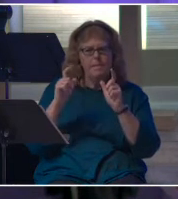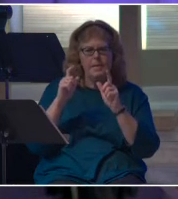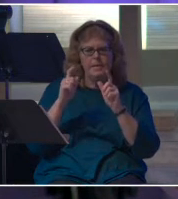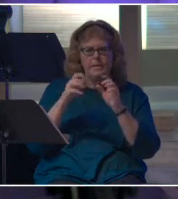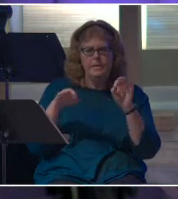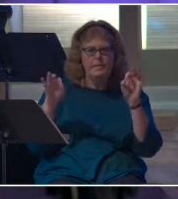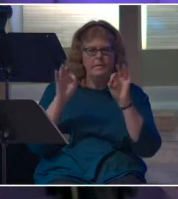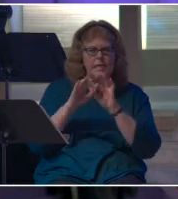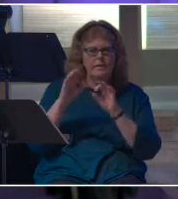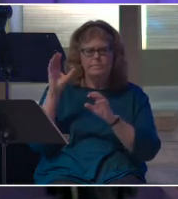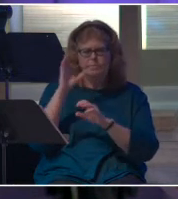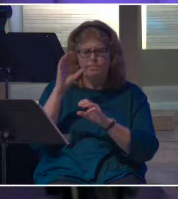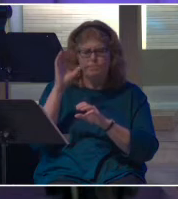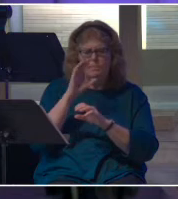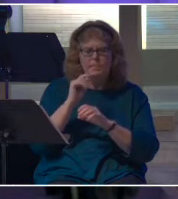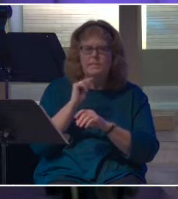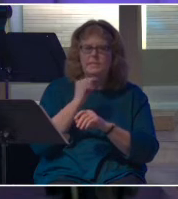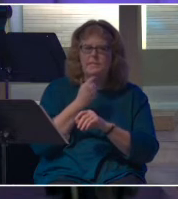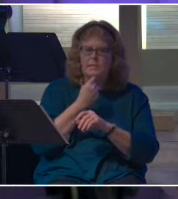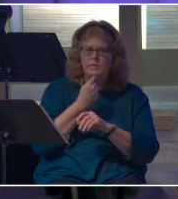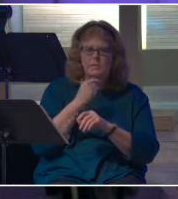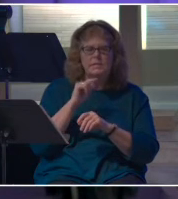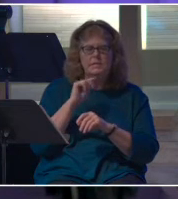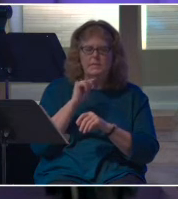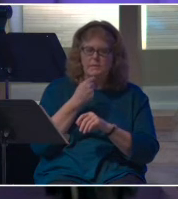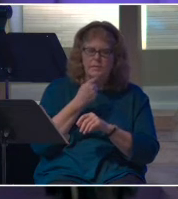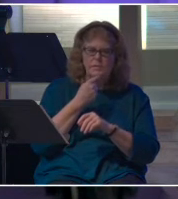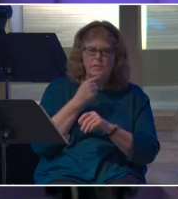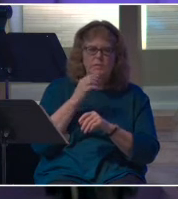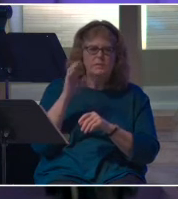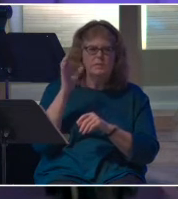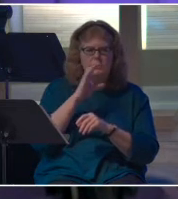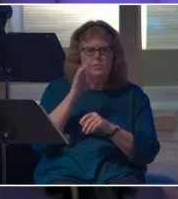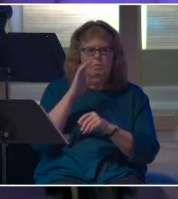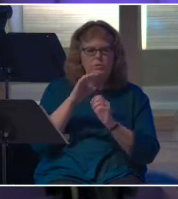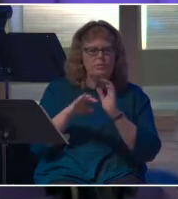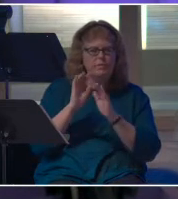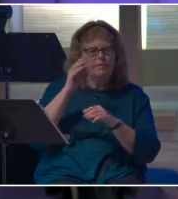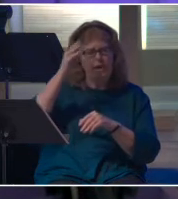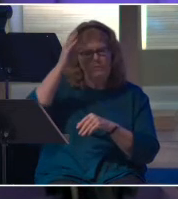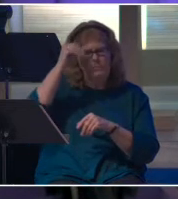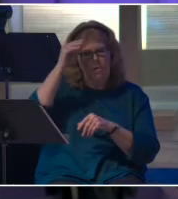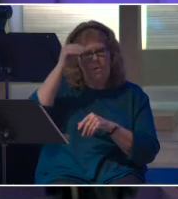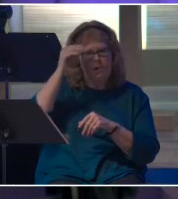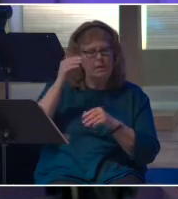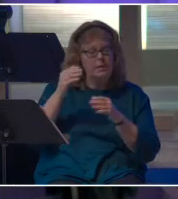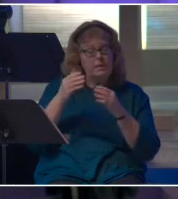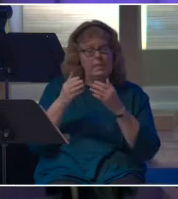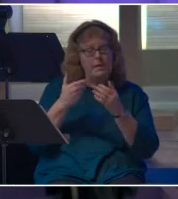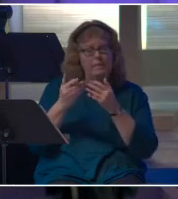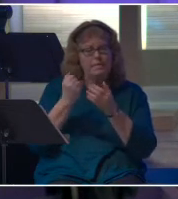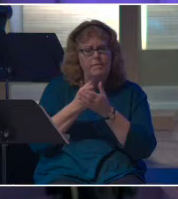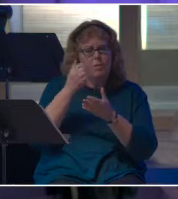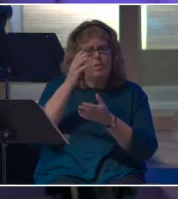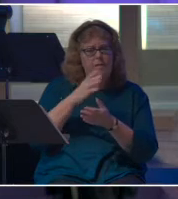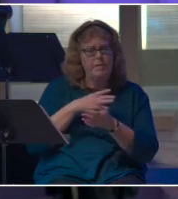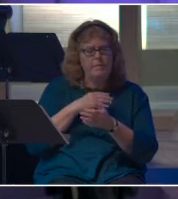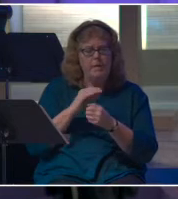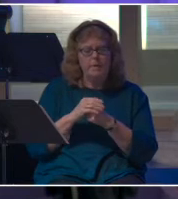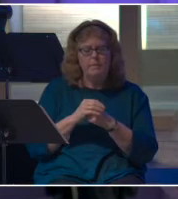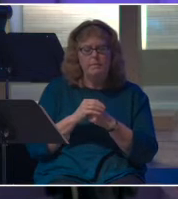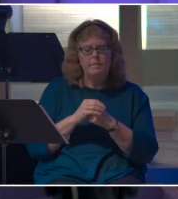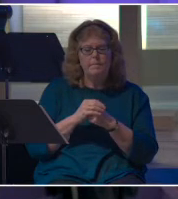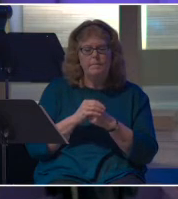The search is serious. This is a serious deal to go find this donkey, even for a wealthy man.